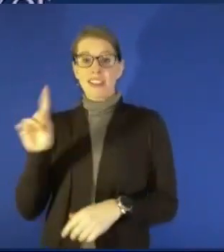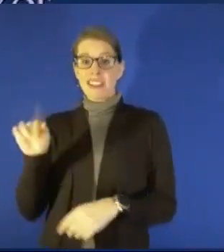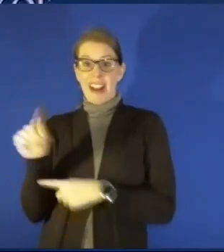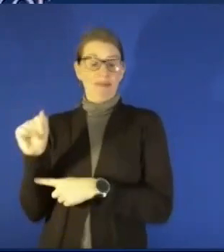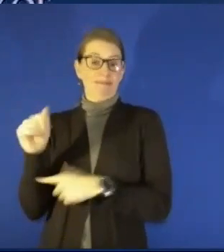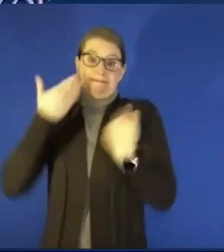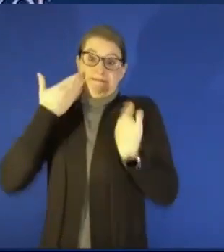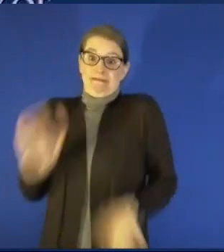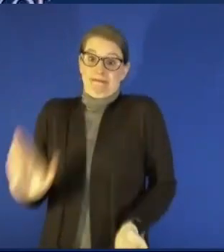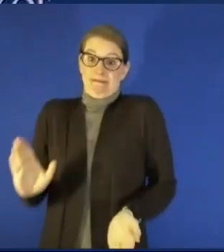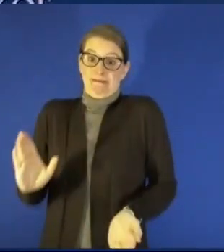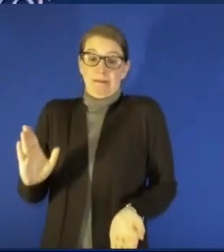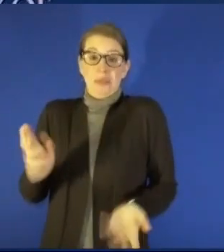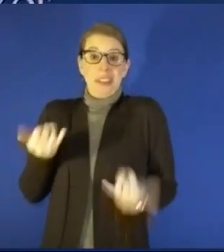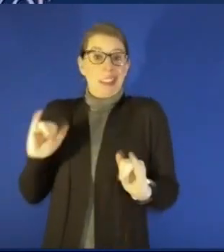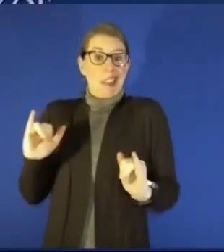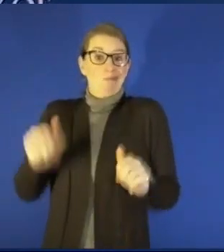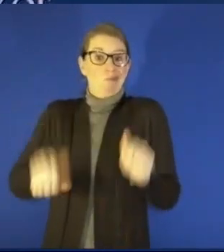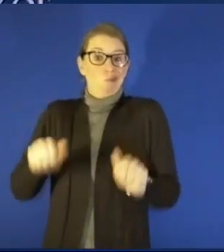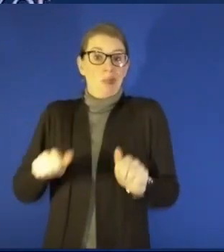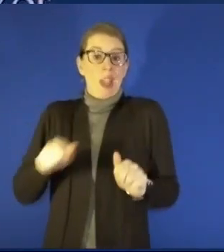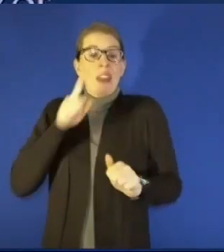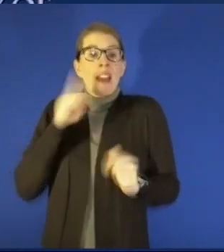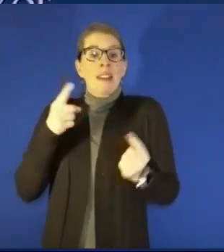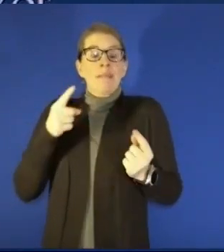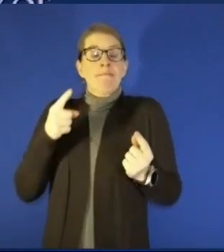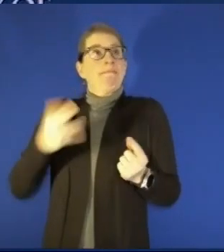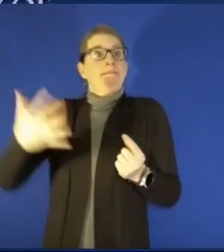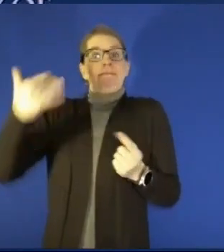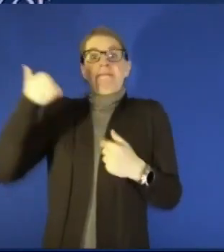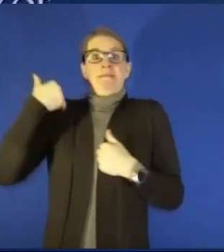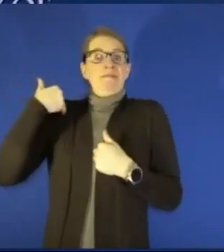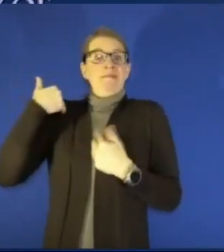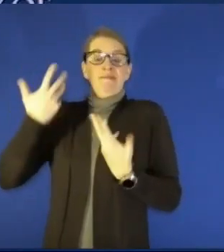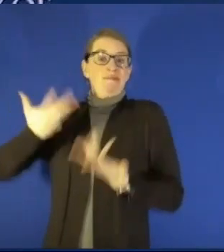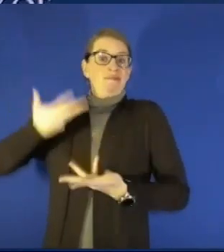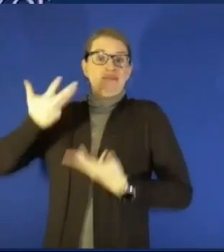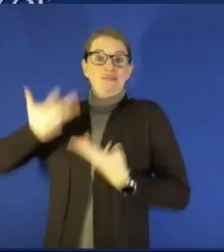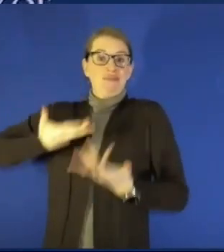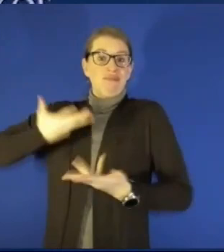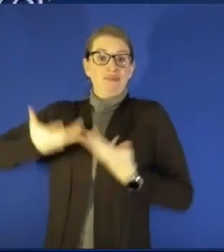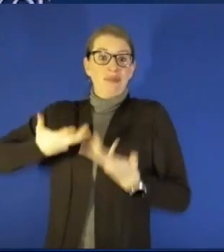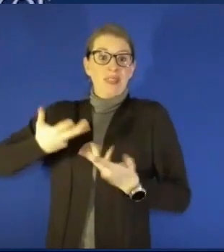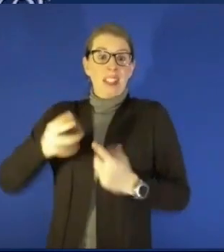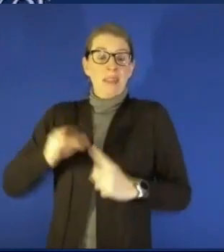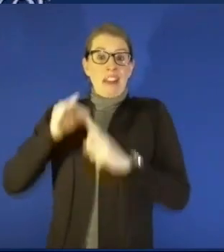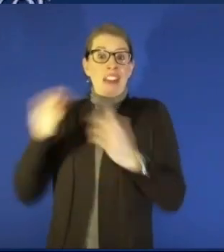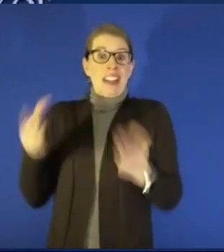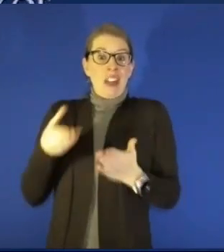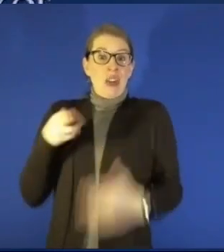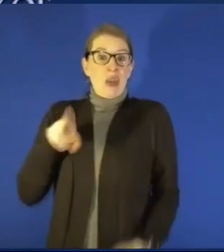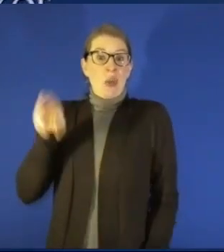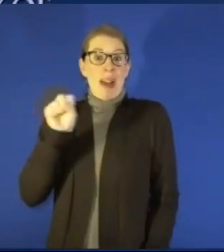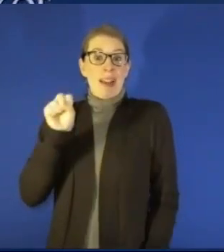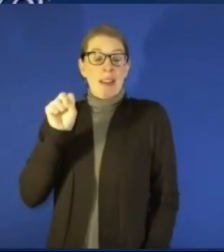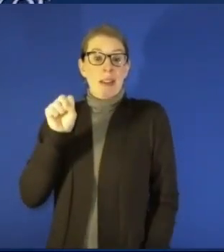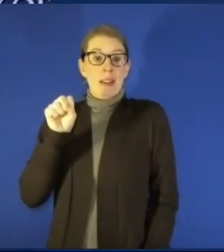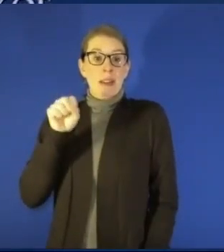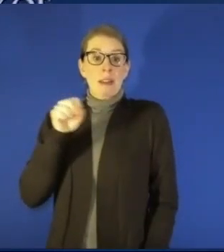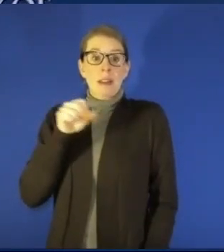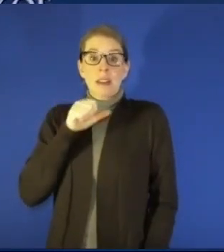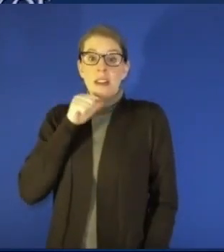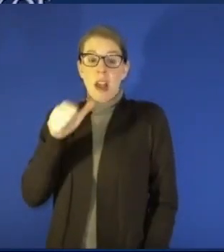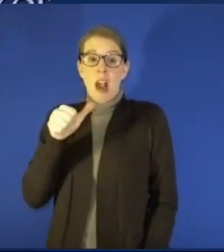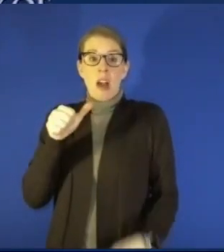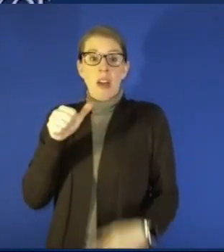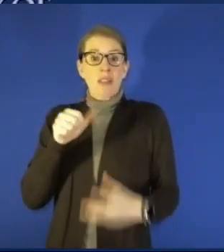So I think we're back to what happens in this, especially here in the United United States, when we don't do a lot of genomic